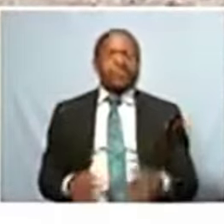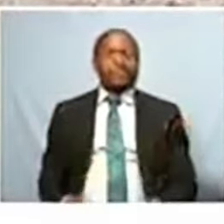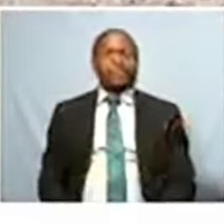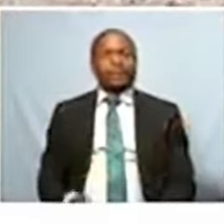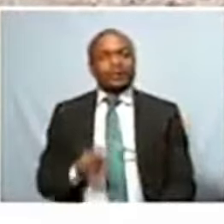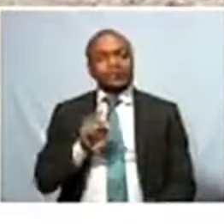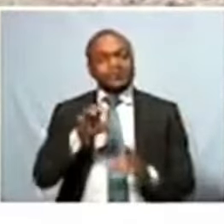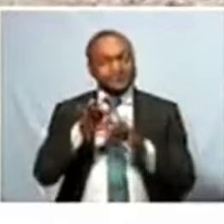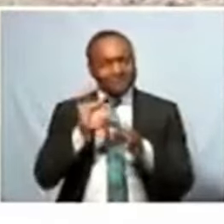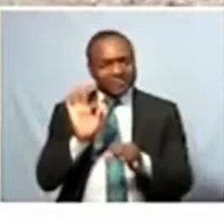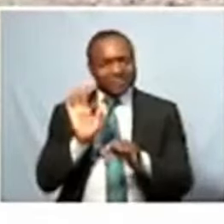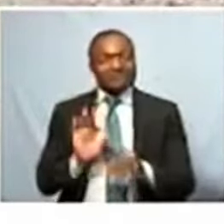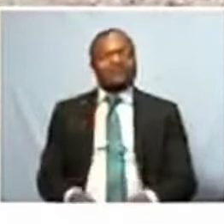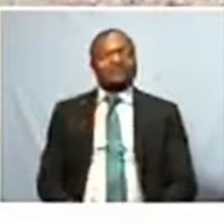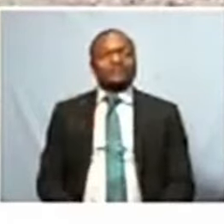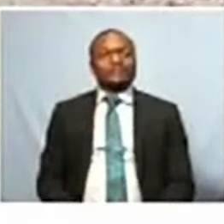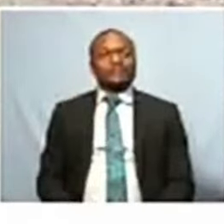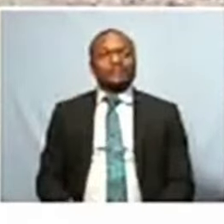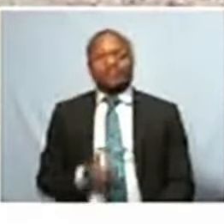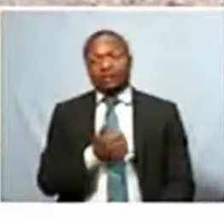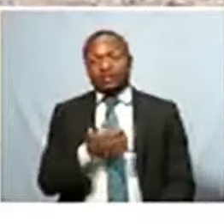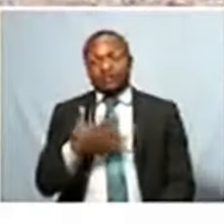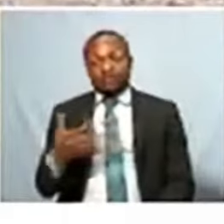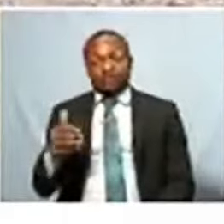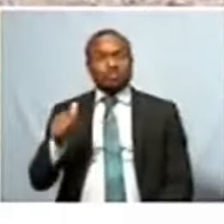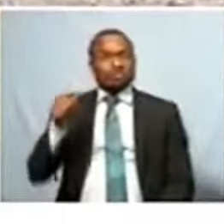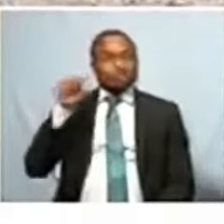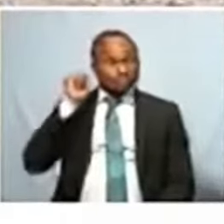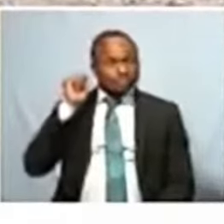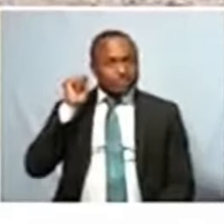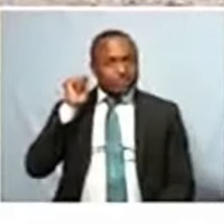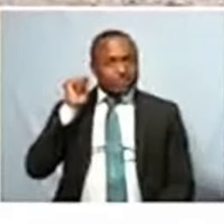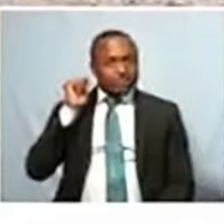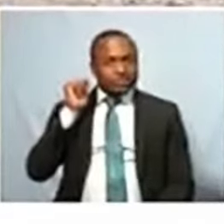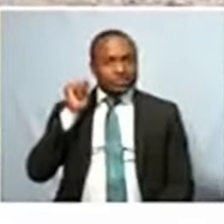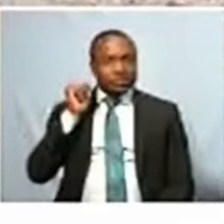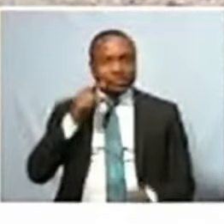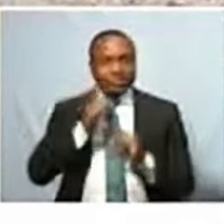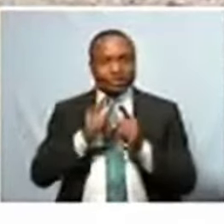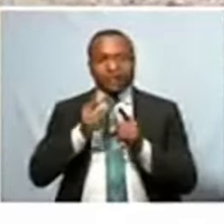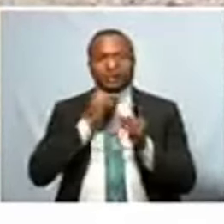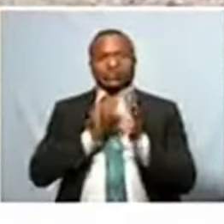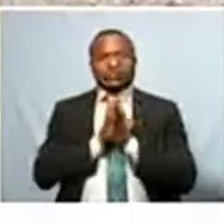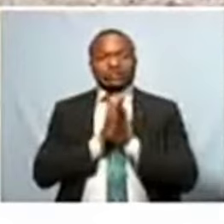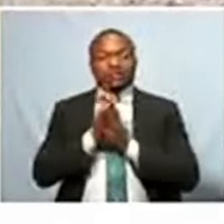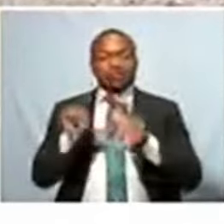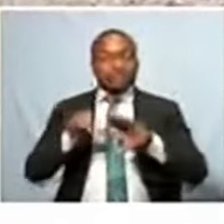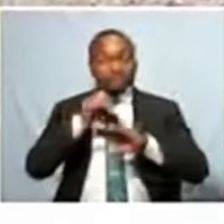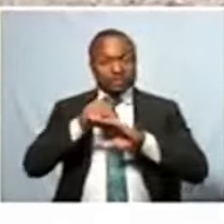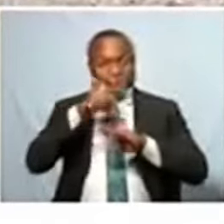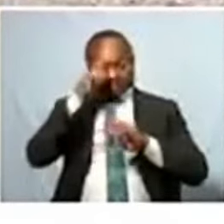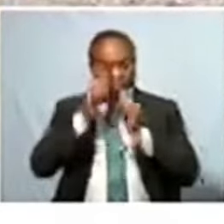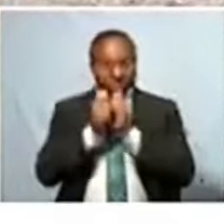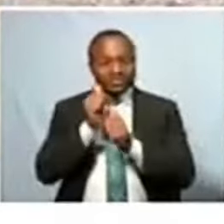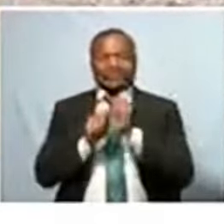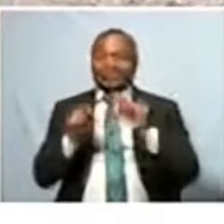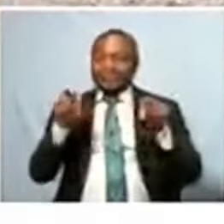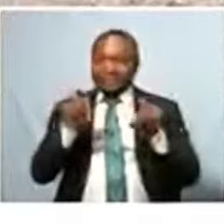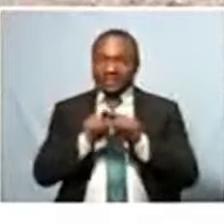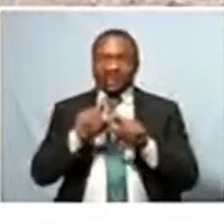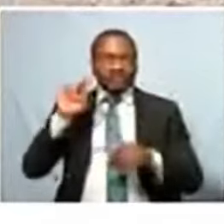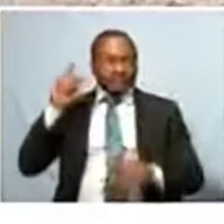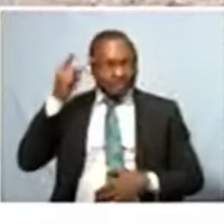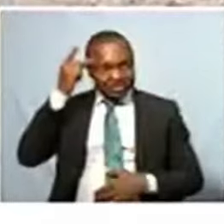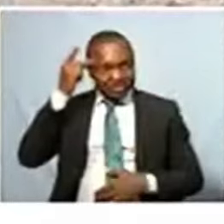You find that certain things will be refused which are in the interest of the nation because of the same